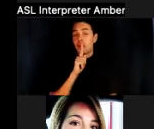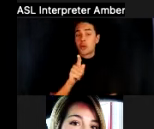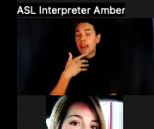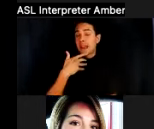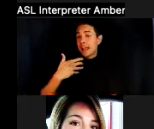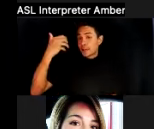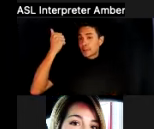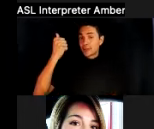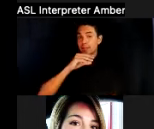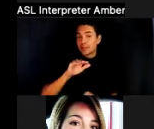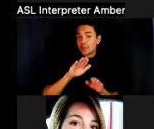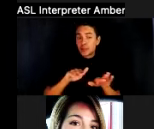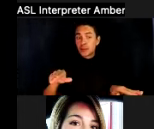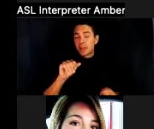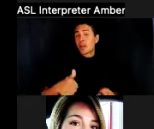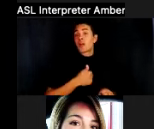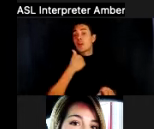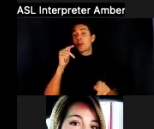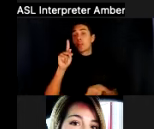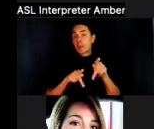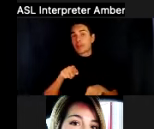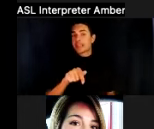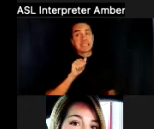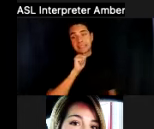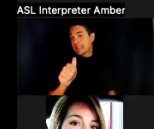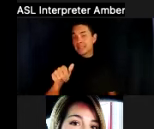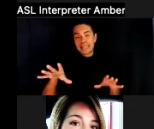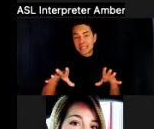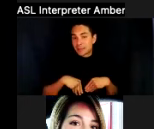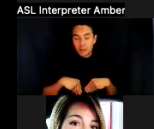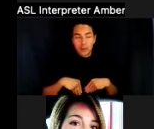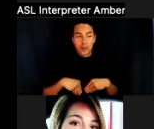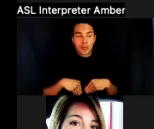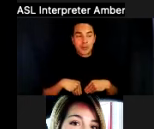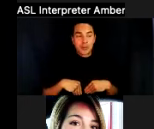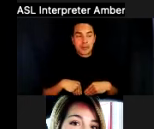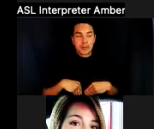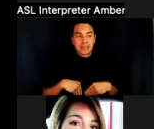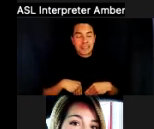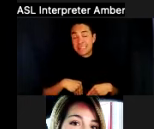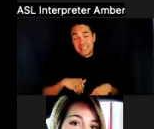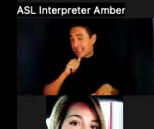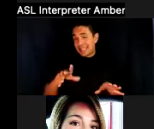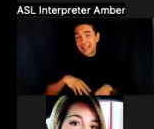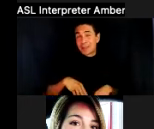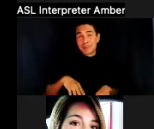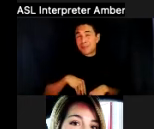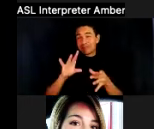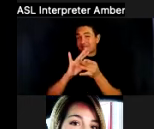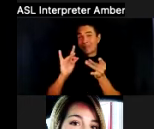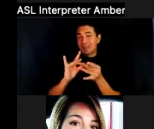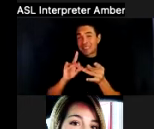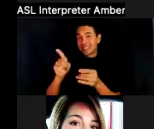and children and other people here, that this is not acceptable to have these sorts of comments made,